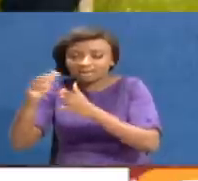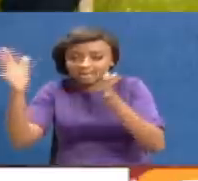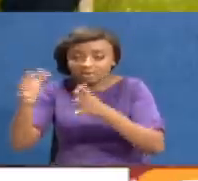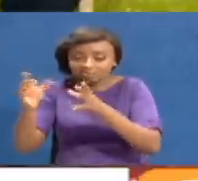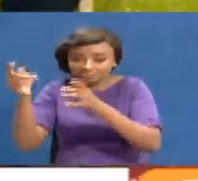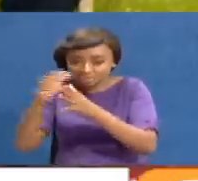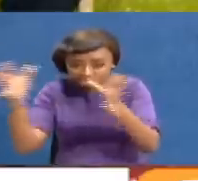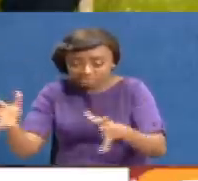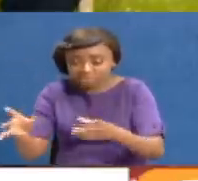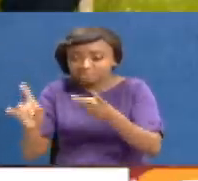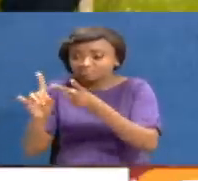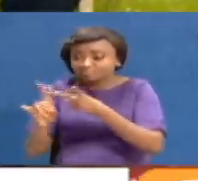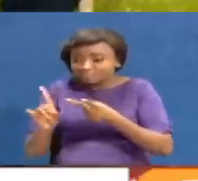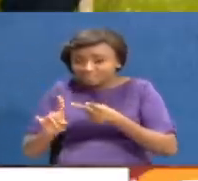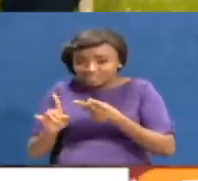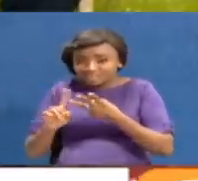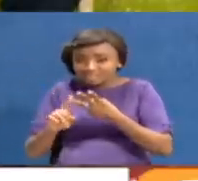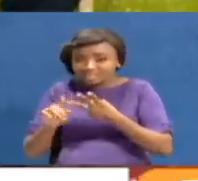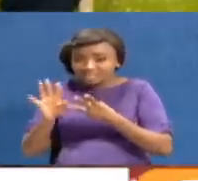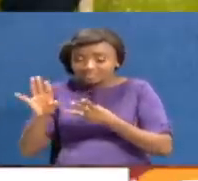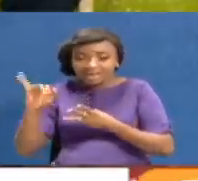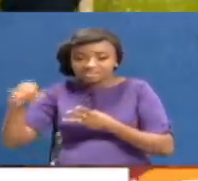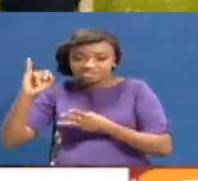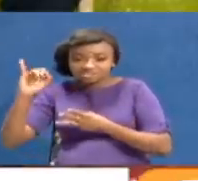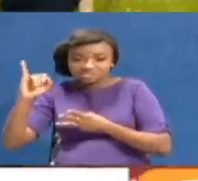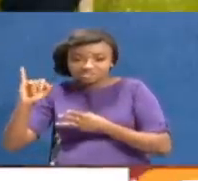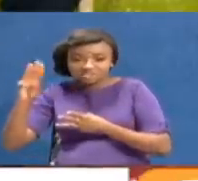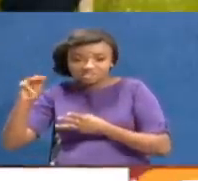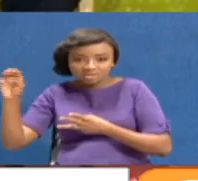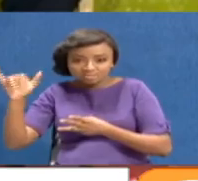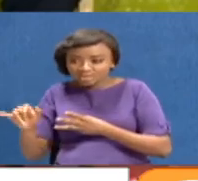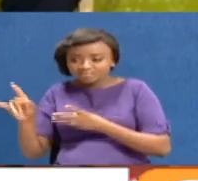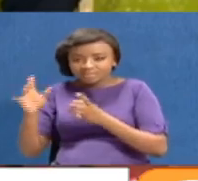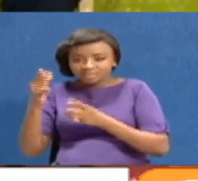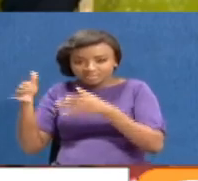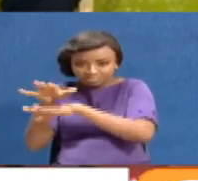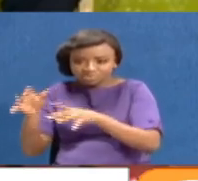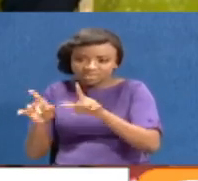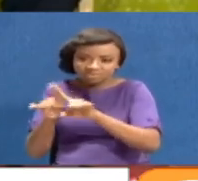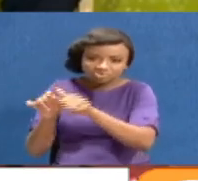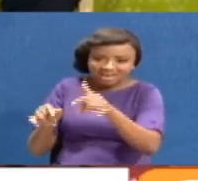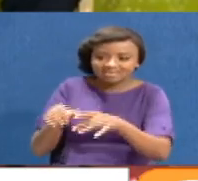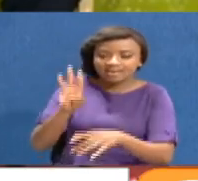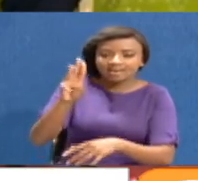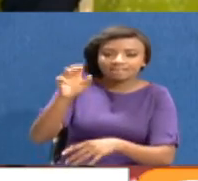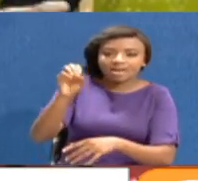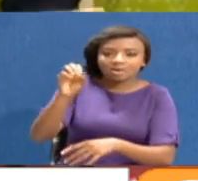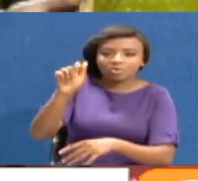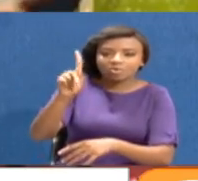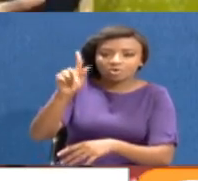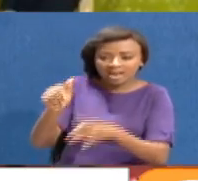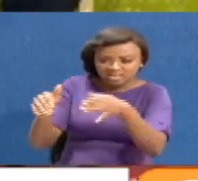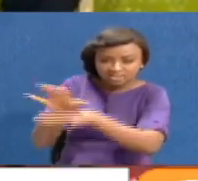Jimmy Angwenyi, who is our deputy as a deputy prime minister, and maybe Maoka Maore as one of the deputies.